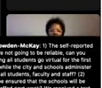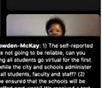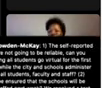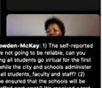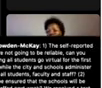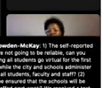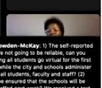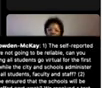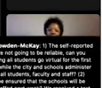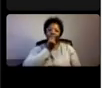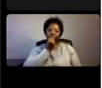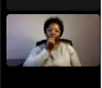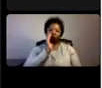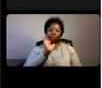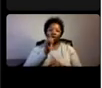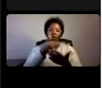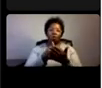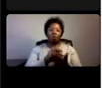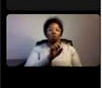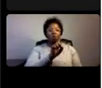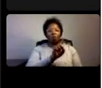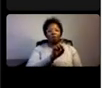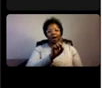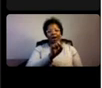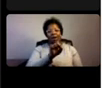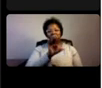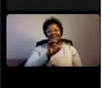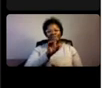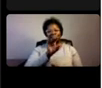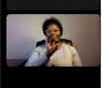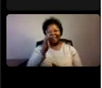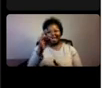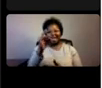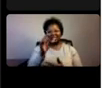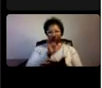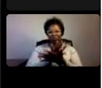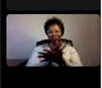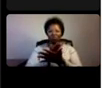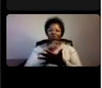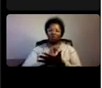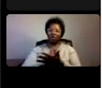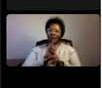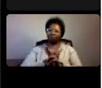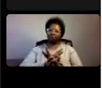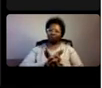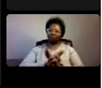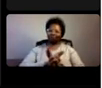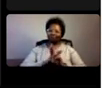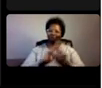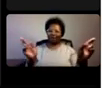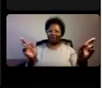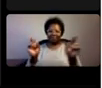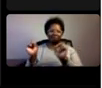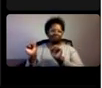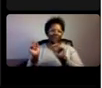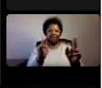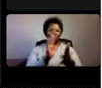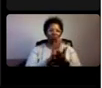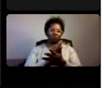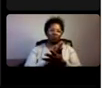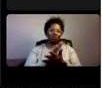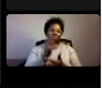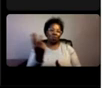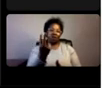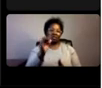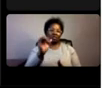all 118 schools. So we will be well prepared for return to work on Wednesday, January 5th. And